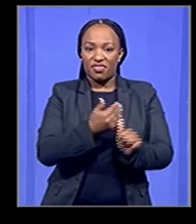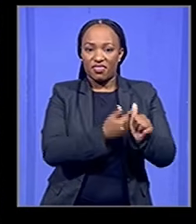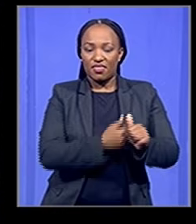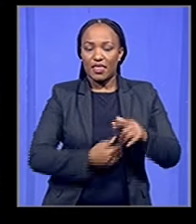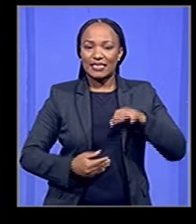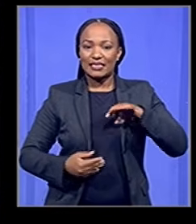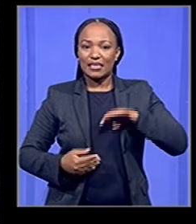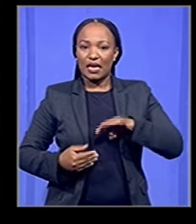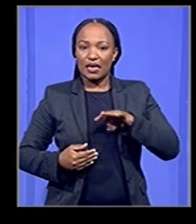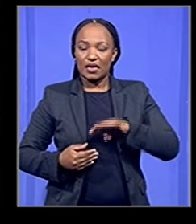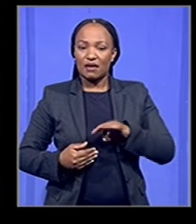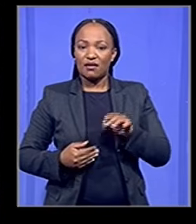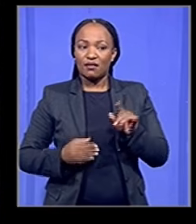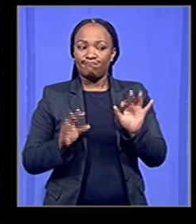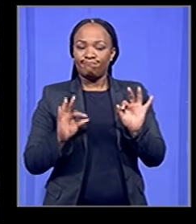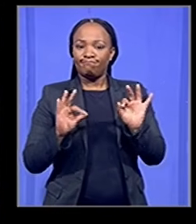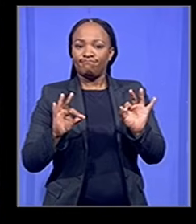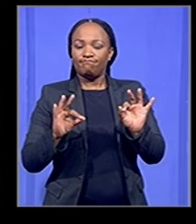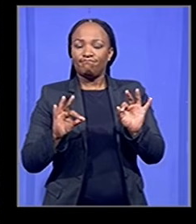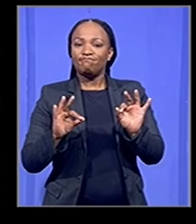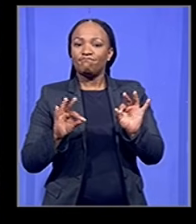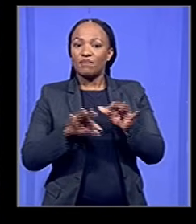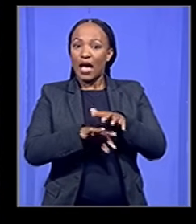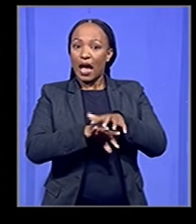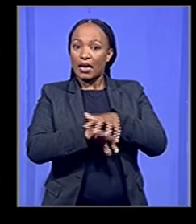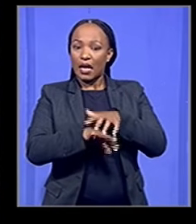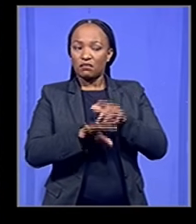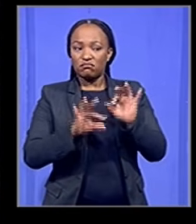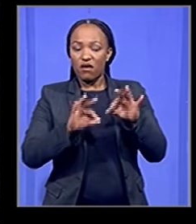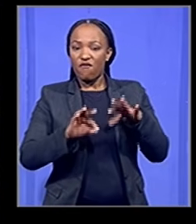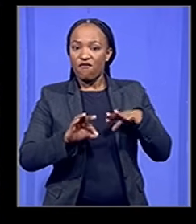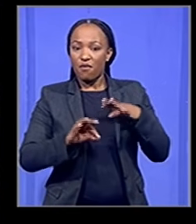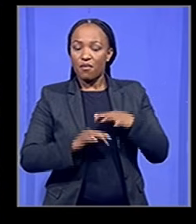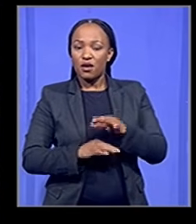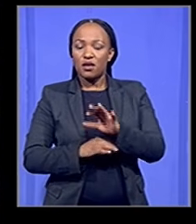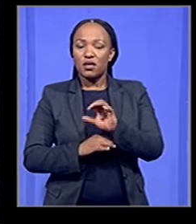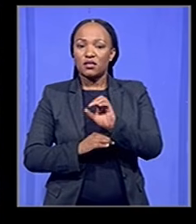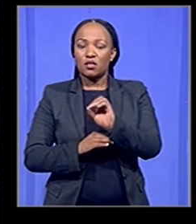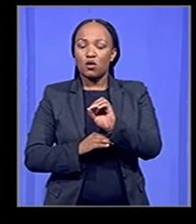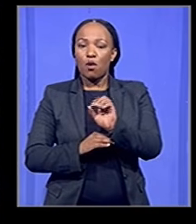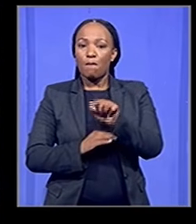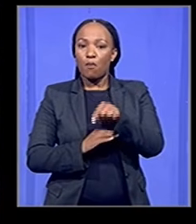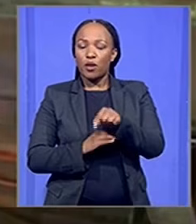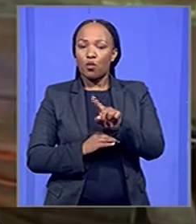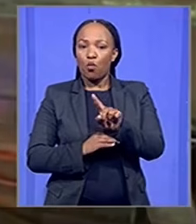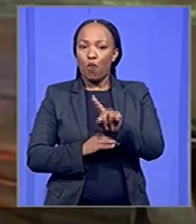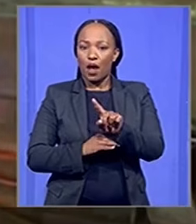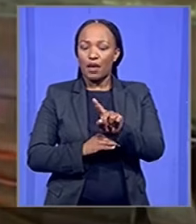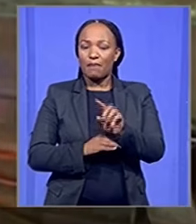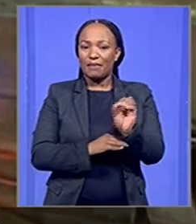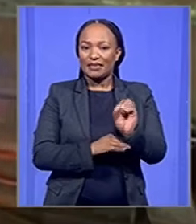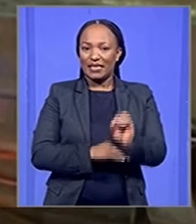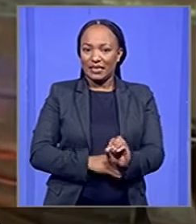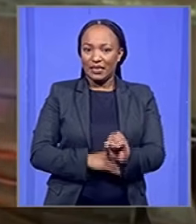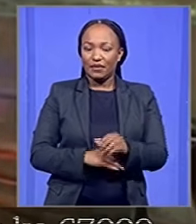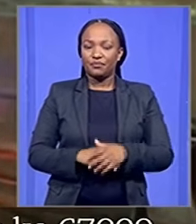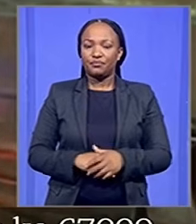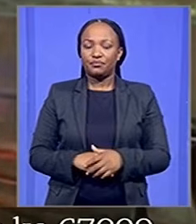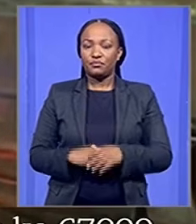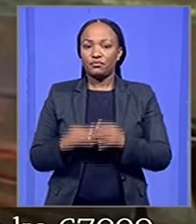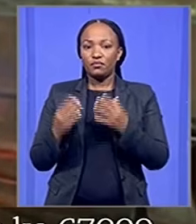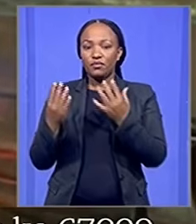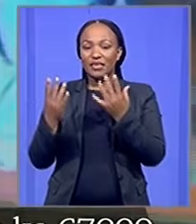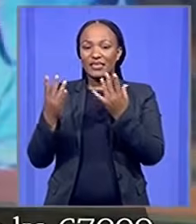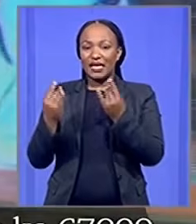this formal non-agricultural sector, we noted a drop of 0.1% on a quarterly basis. Statistics South Africa e re